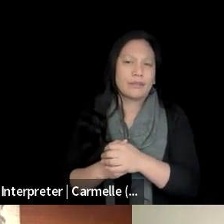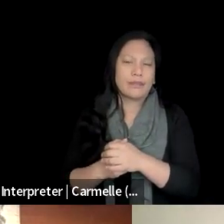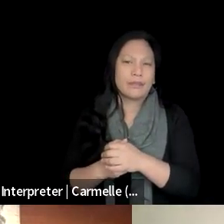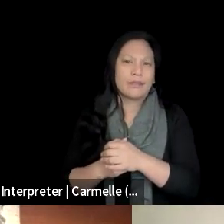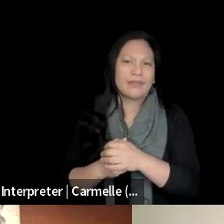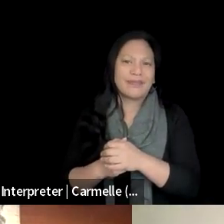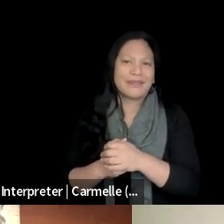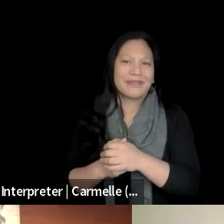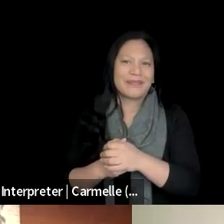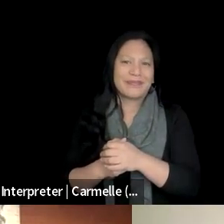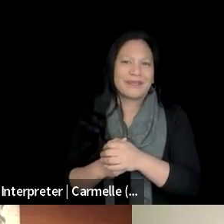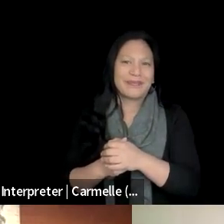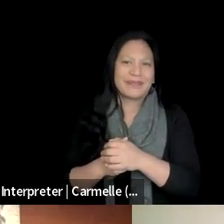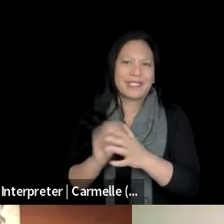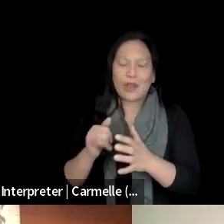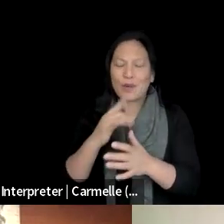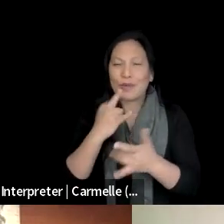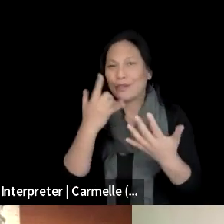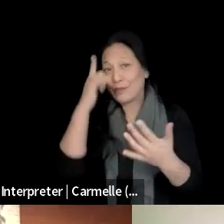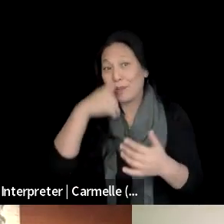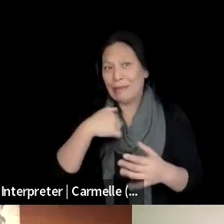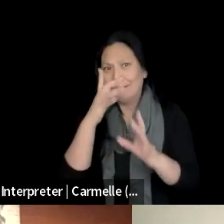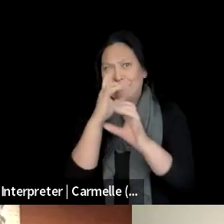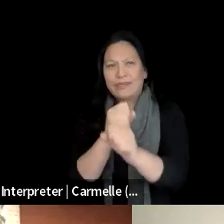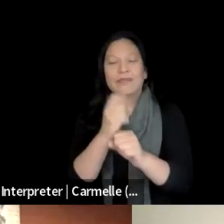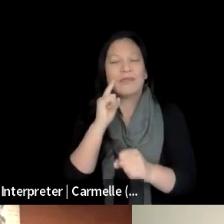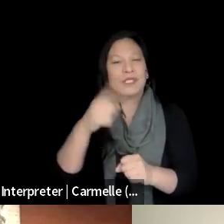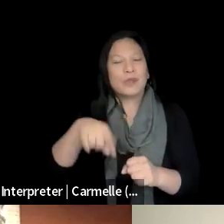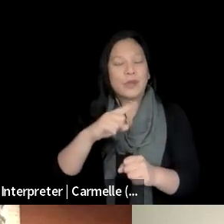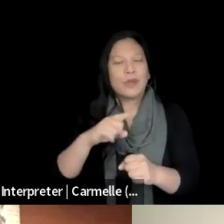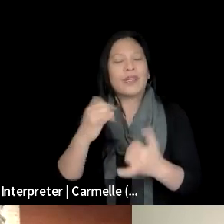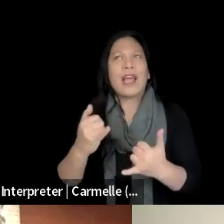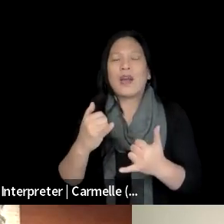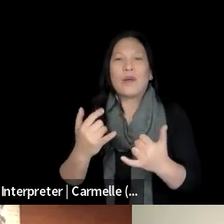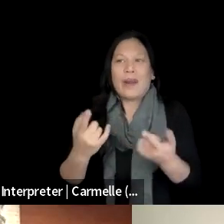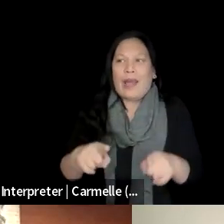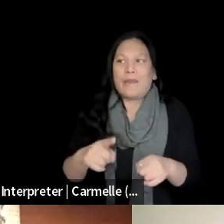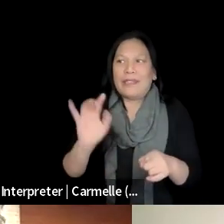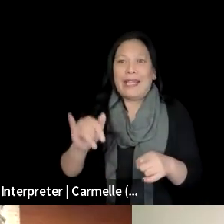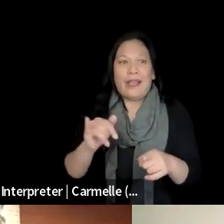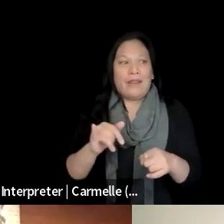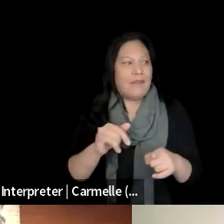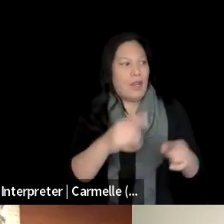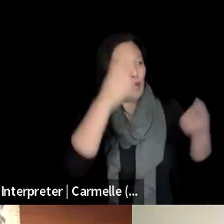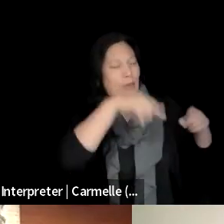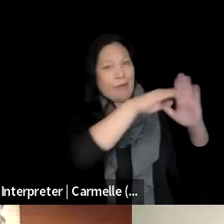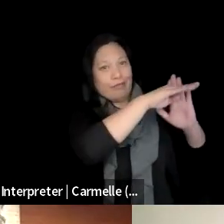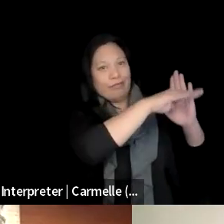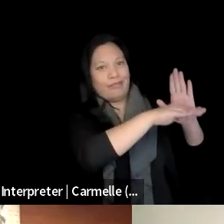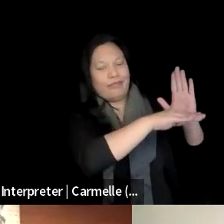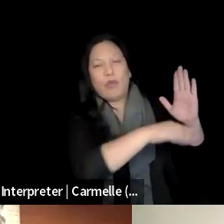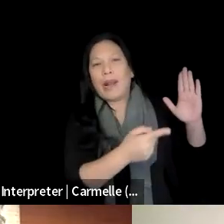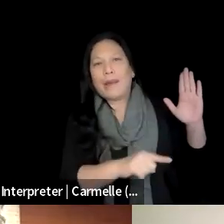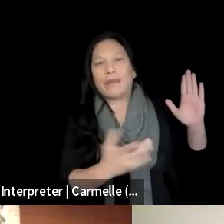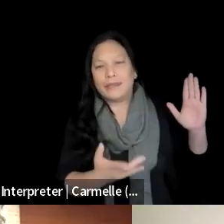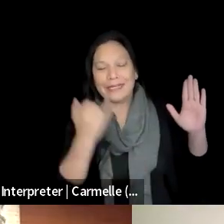I just, that's super fascinating to me that when we move into that final phase, like what happens to that room agreement when the stakes go